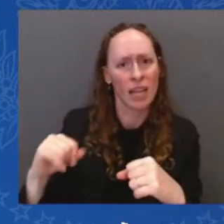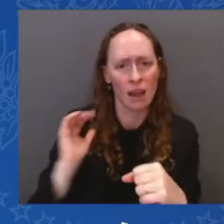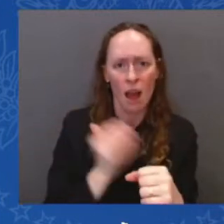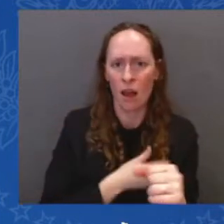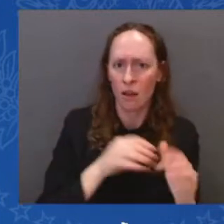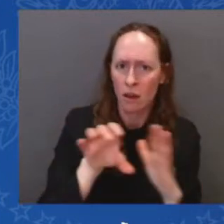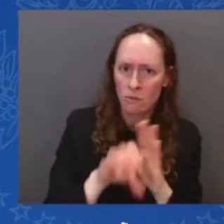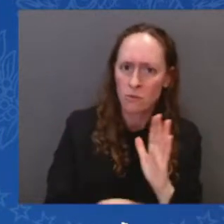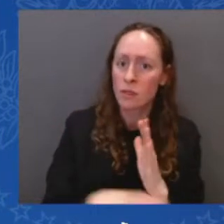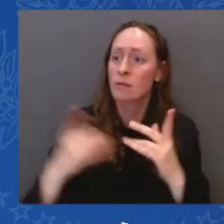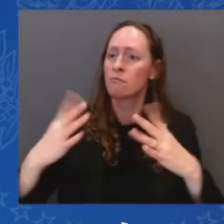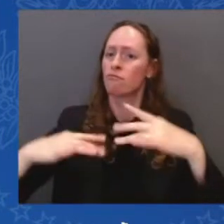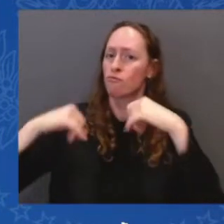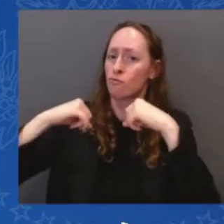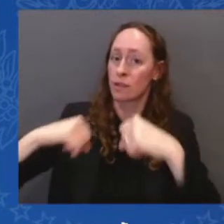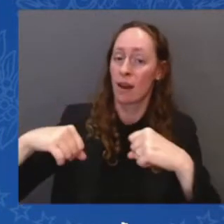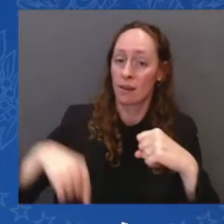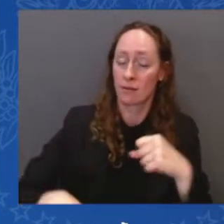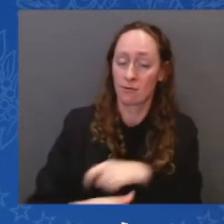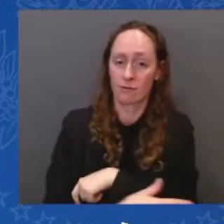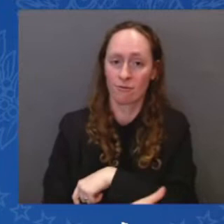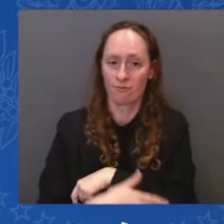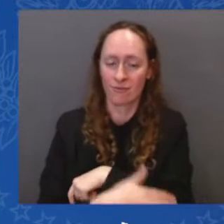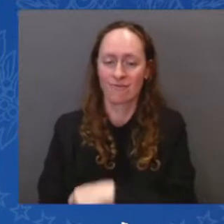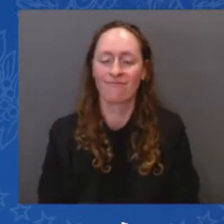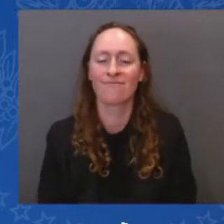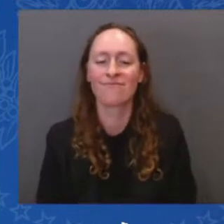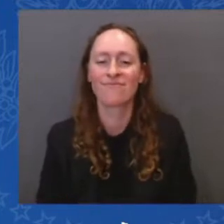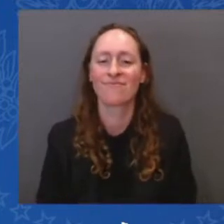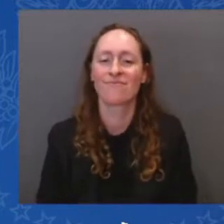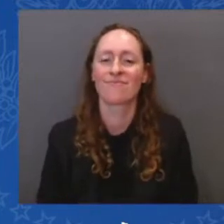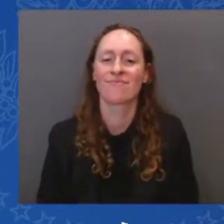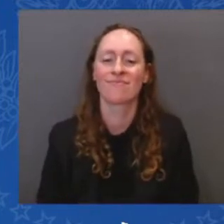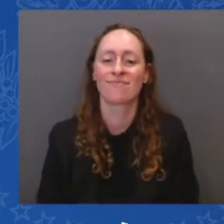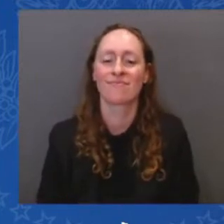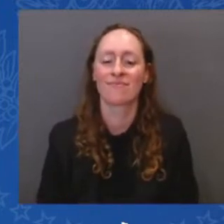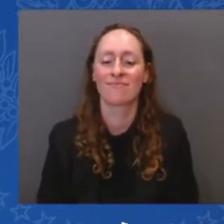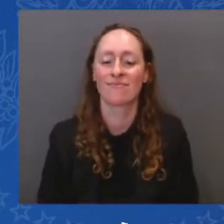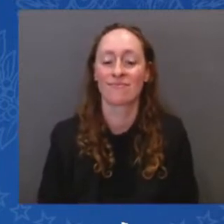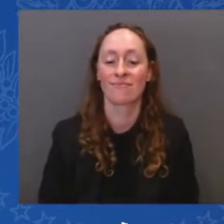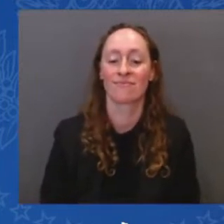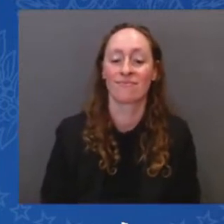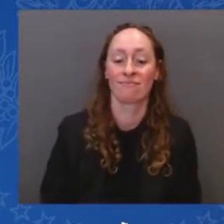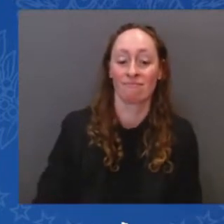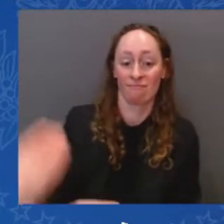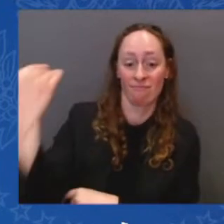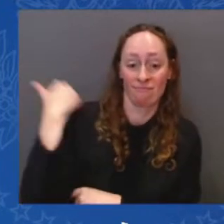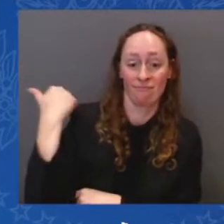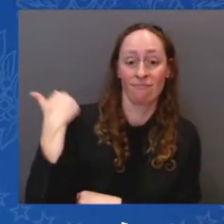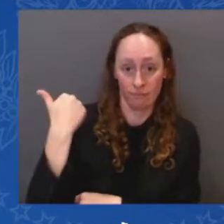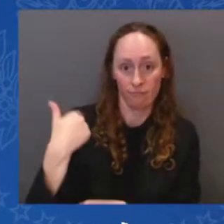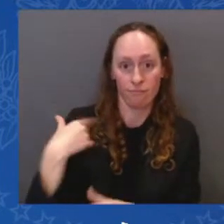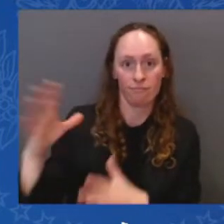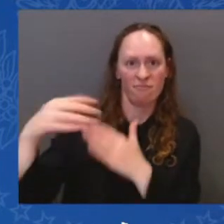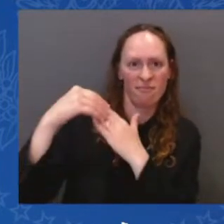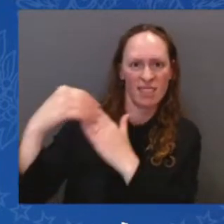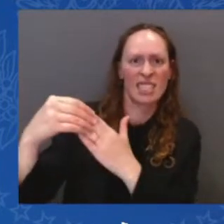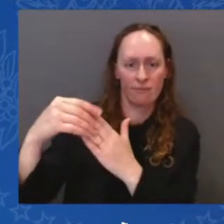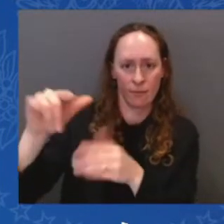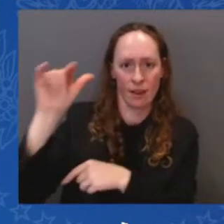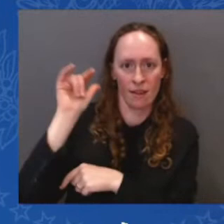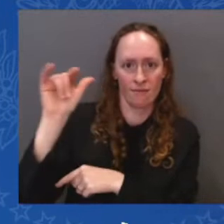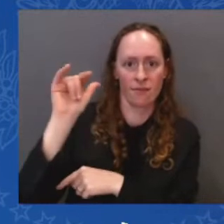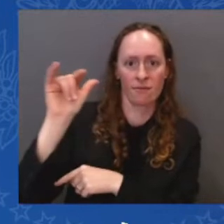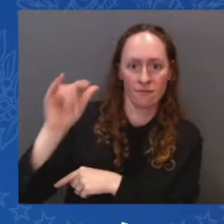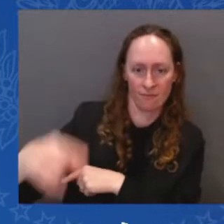closing, when I became the Chief of Staff of the Air Force 3 years ago, I expressed the need to accelerate change. My